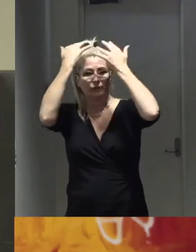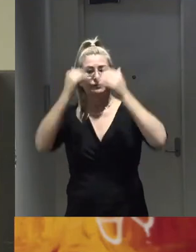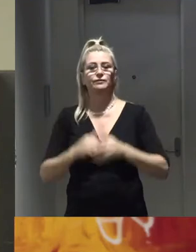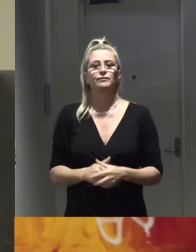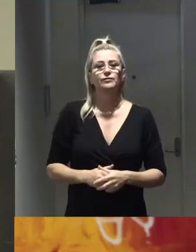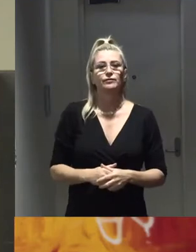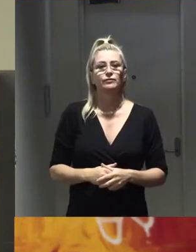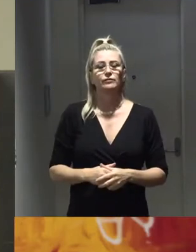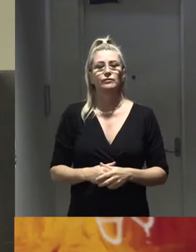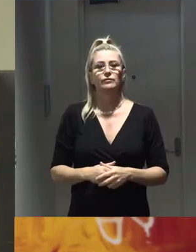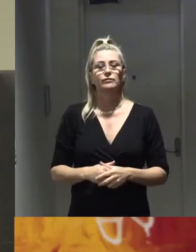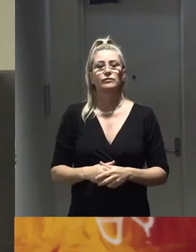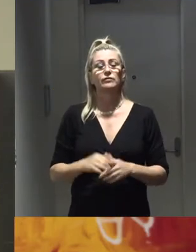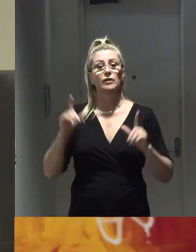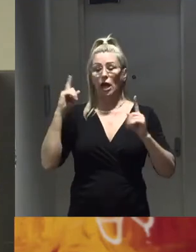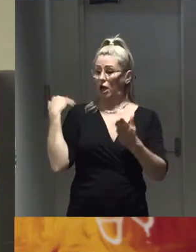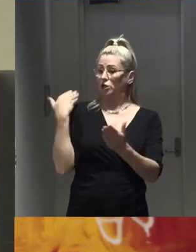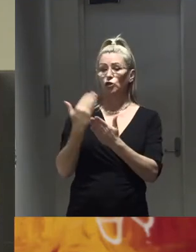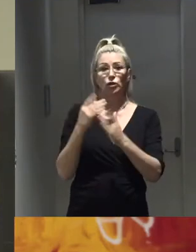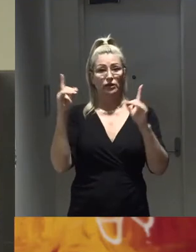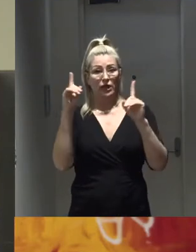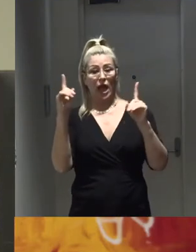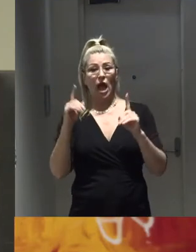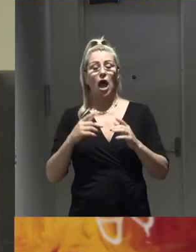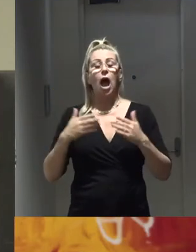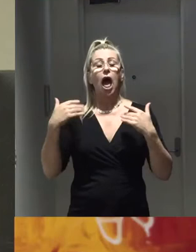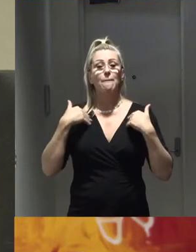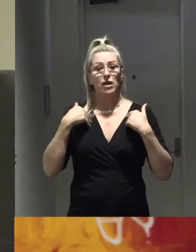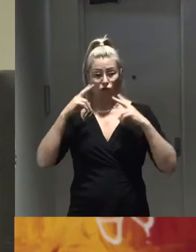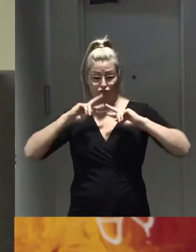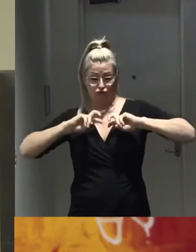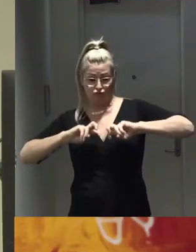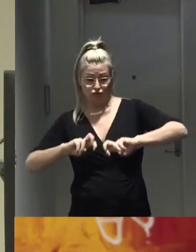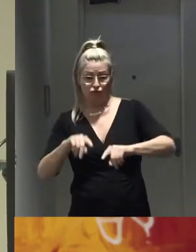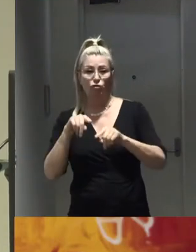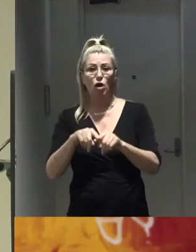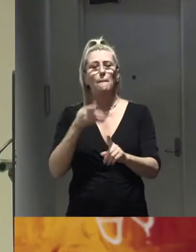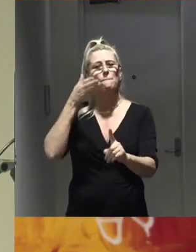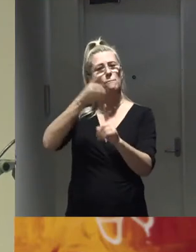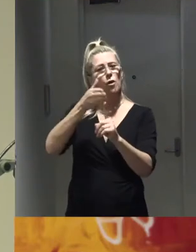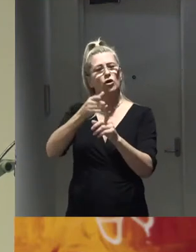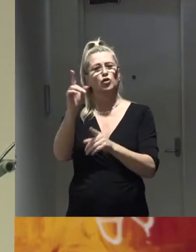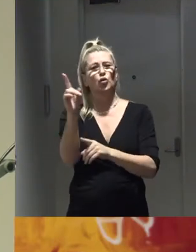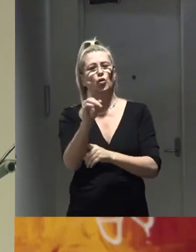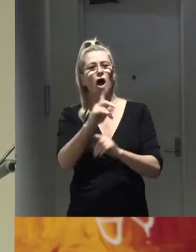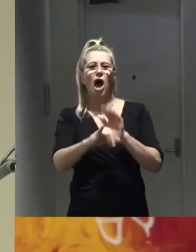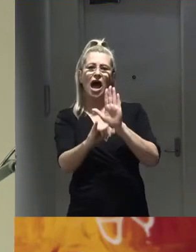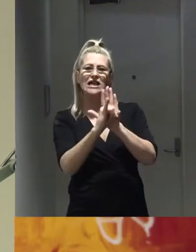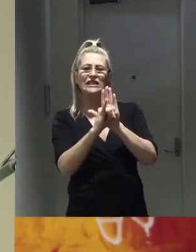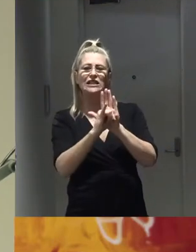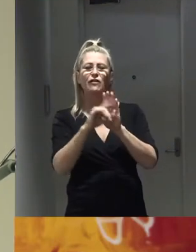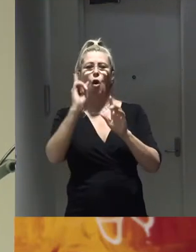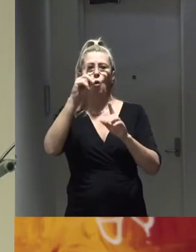To date, mental health research and clinical work tends to focus predominantly on identifying